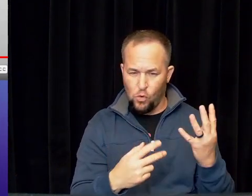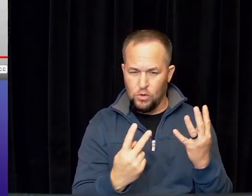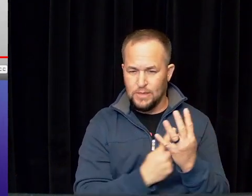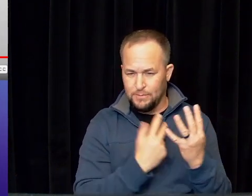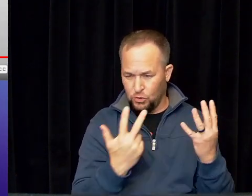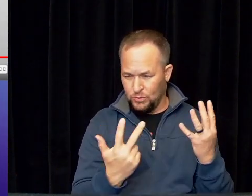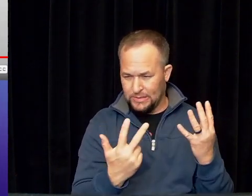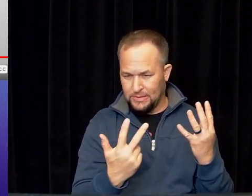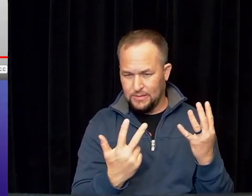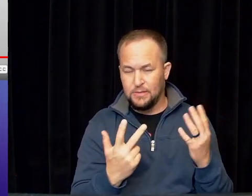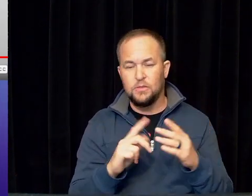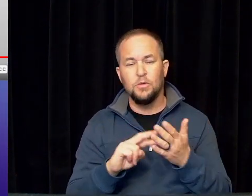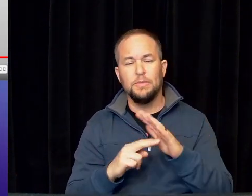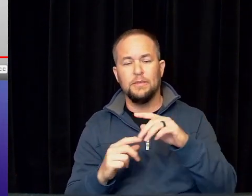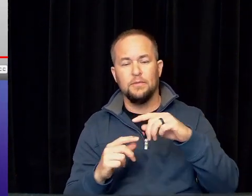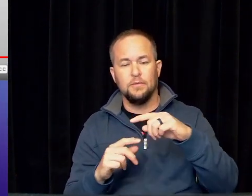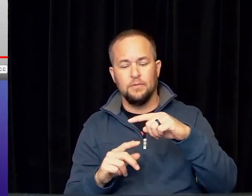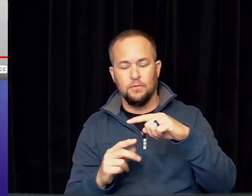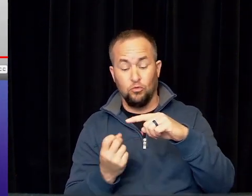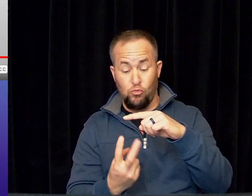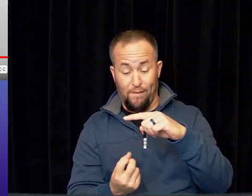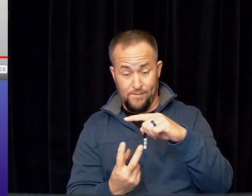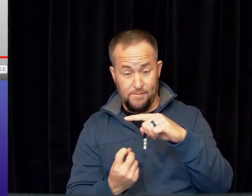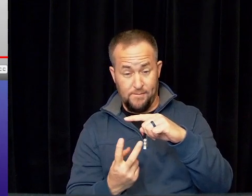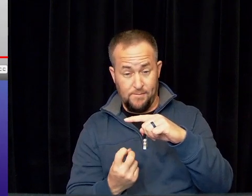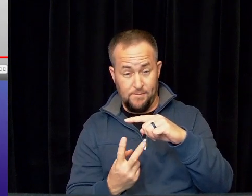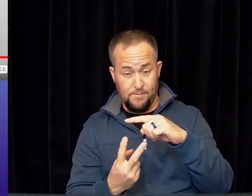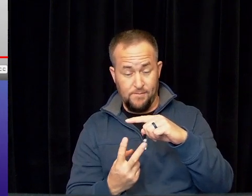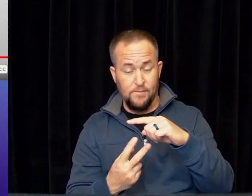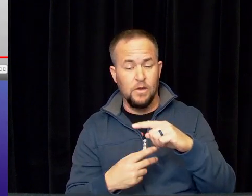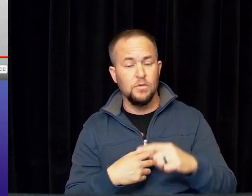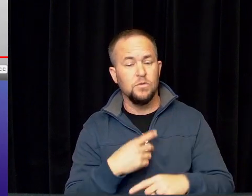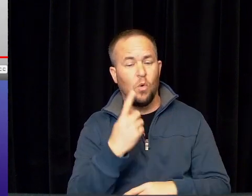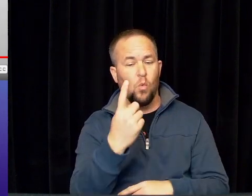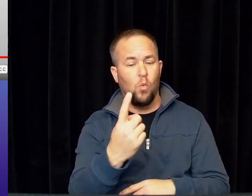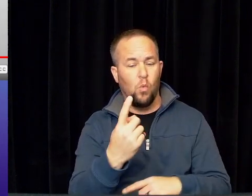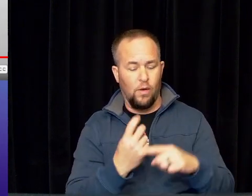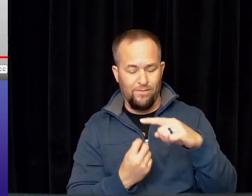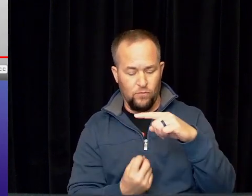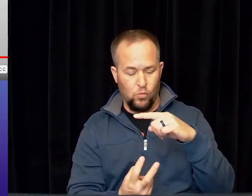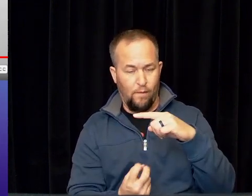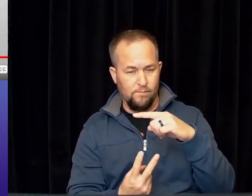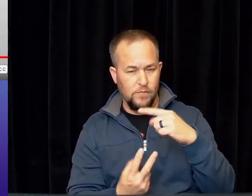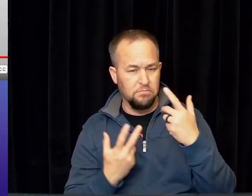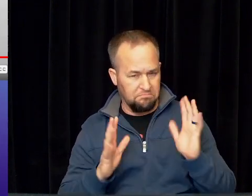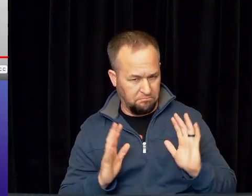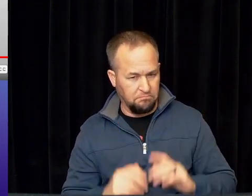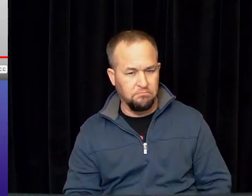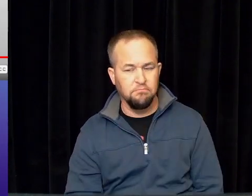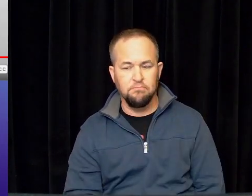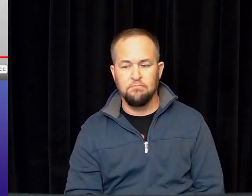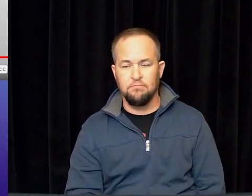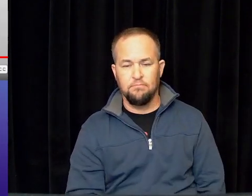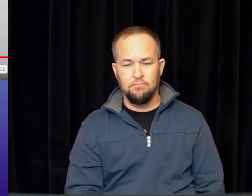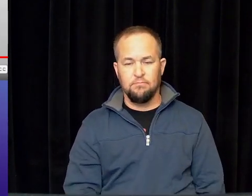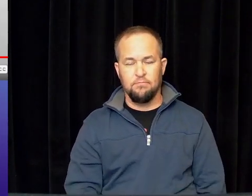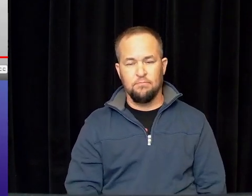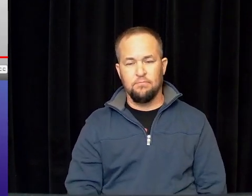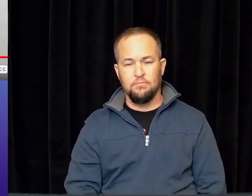should be 12. Let's lose our label. So our scale factor here is just going to be 1/12.